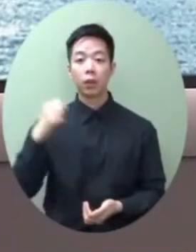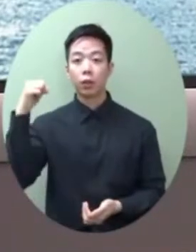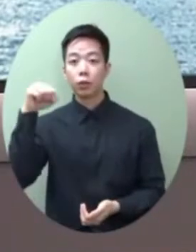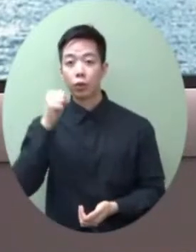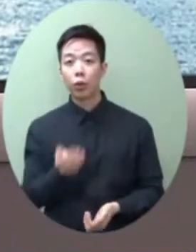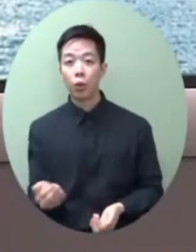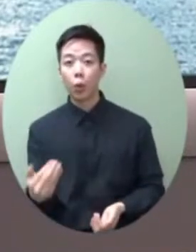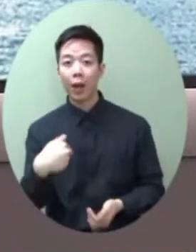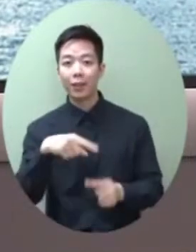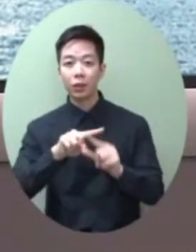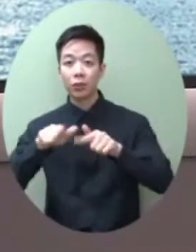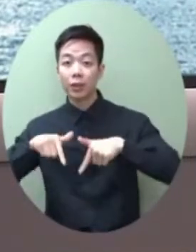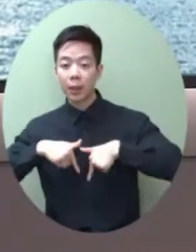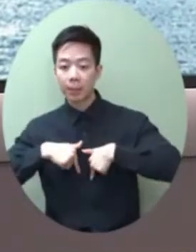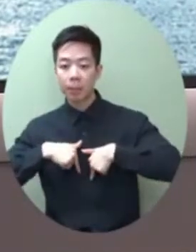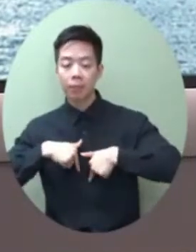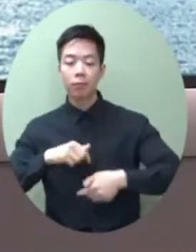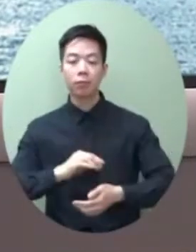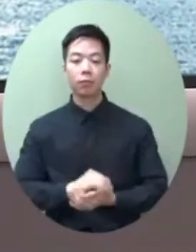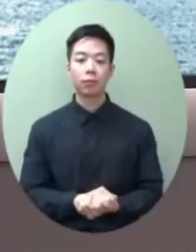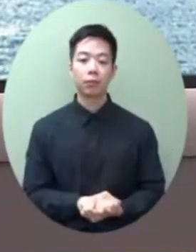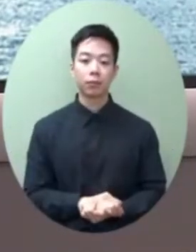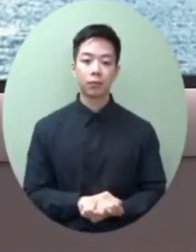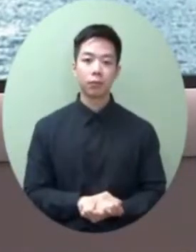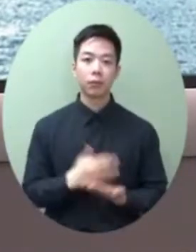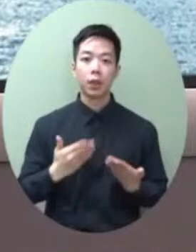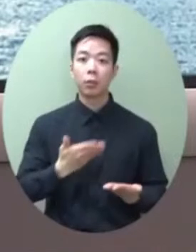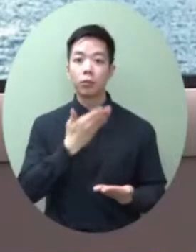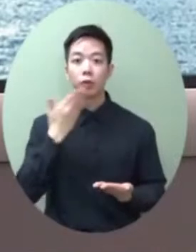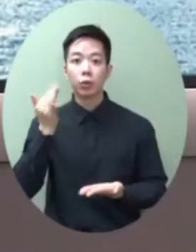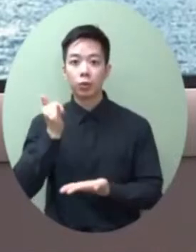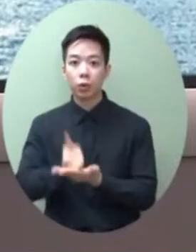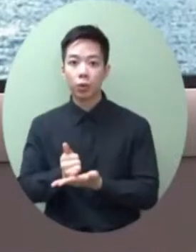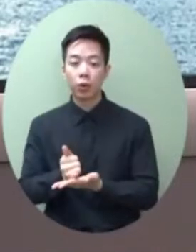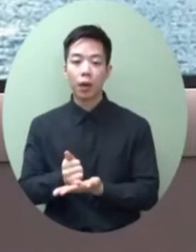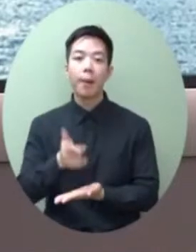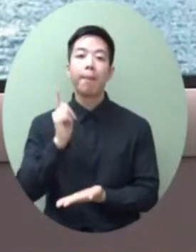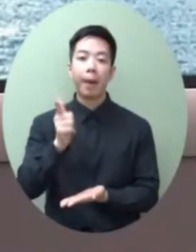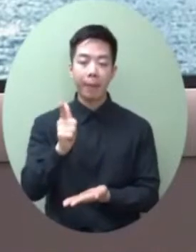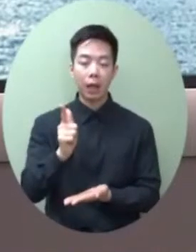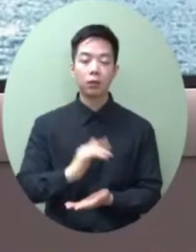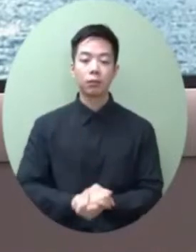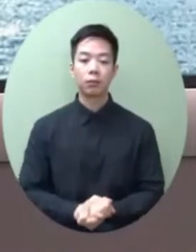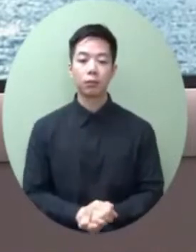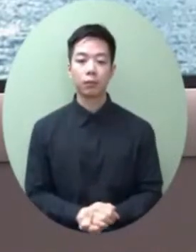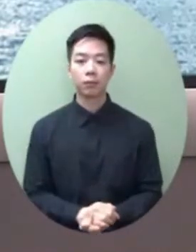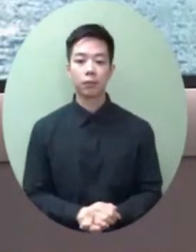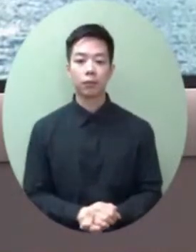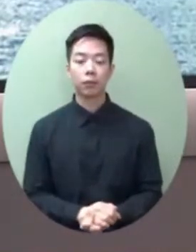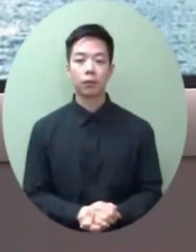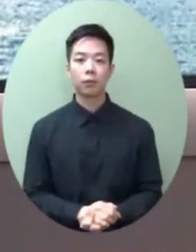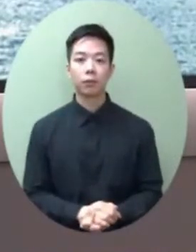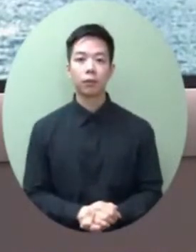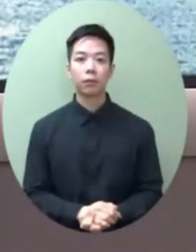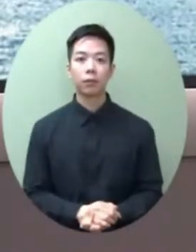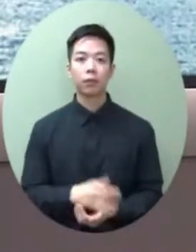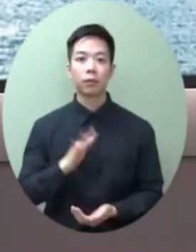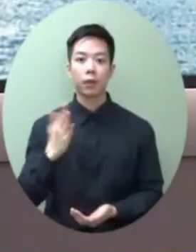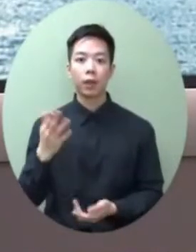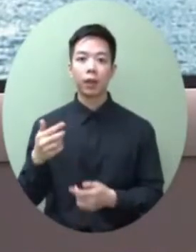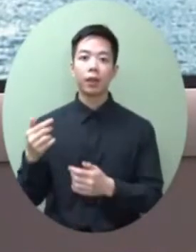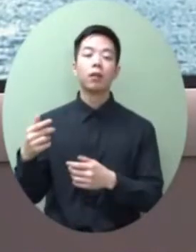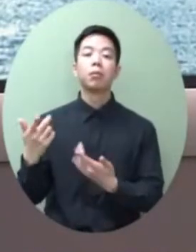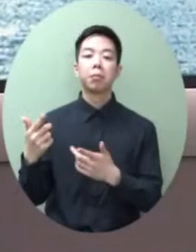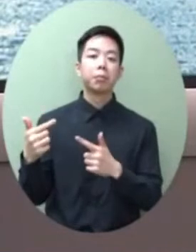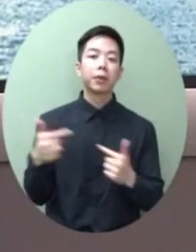been almost saturated. For Penny's Bay quarantine facility, by today, this morning, we got about 800 patients there. But all along, we've